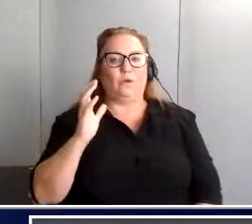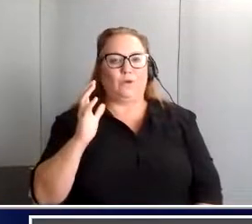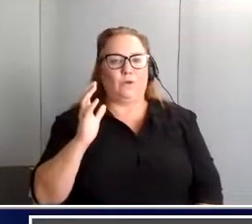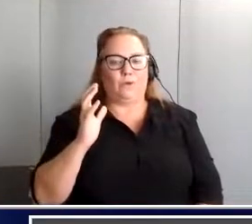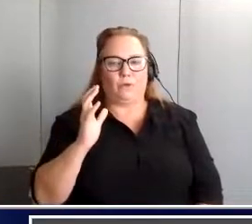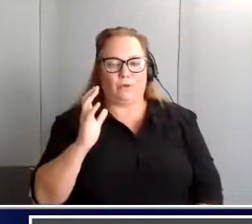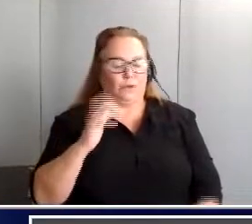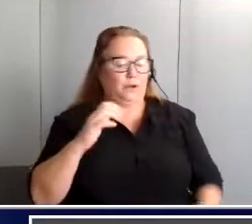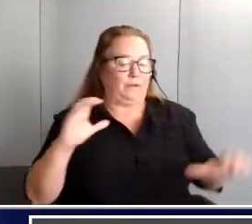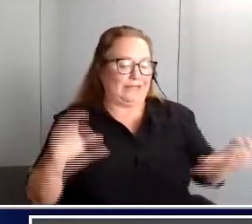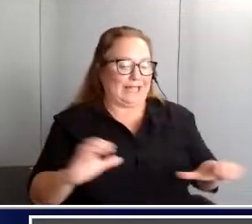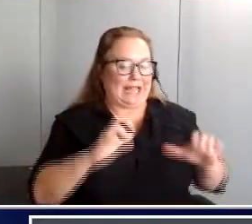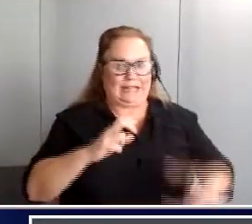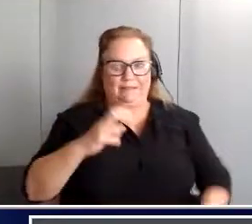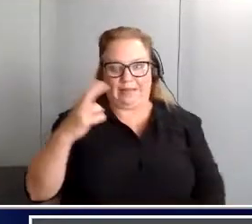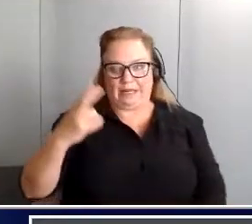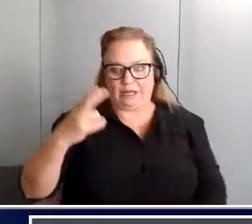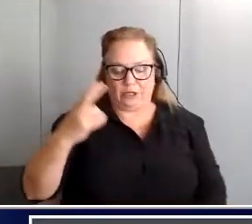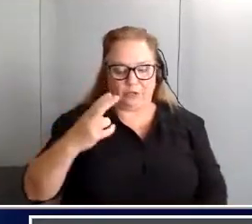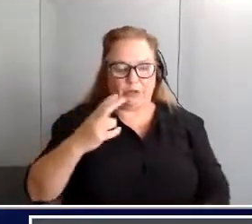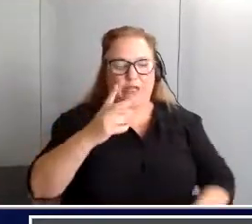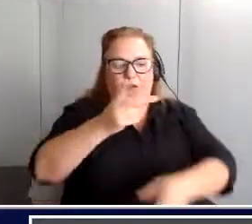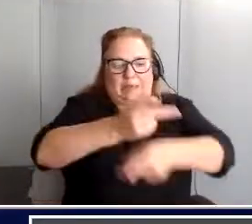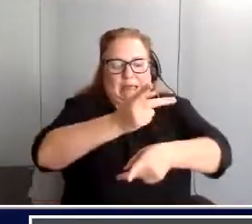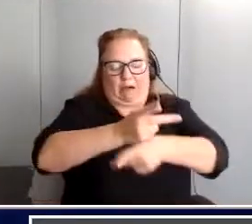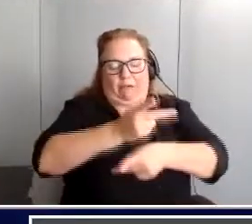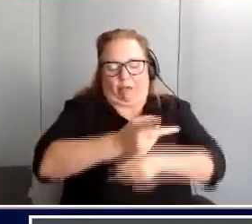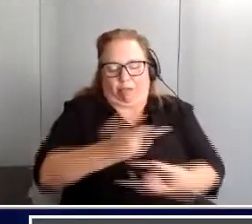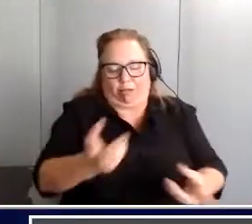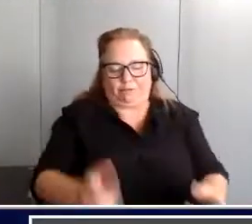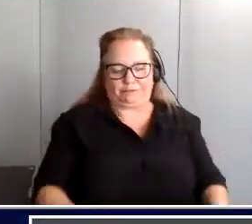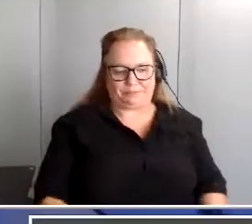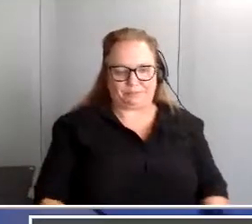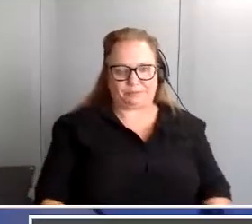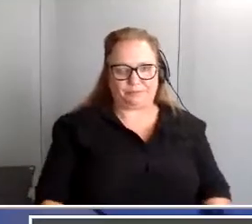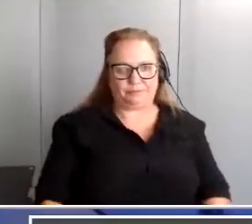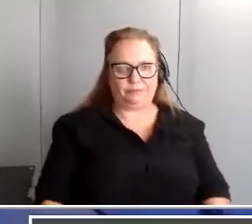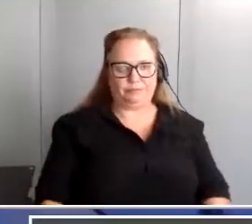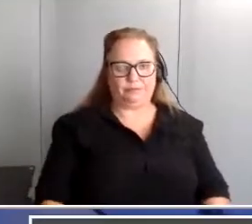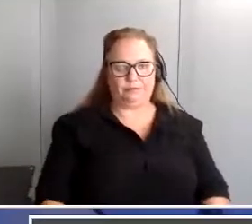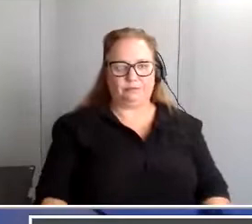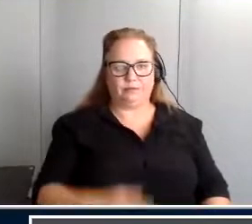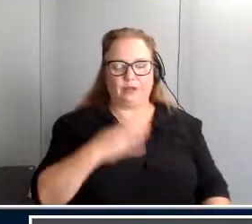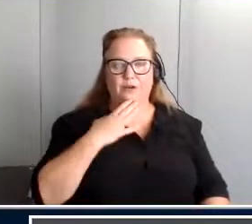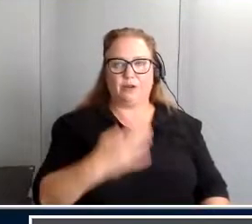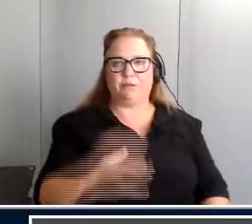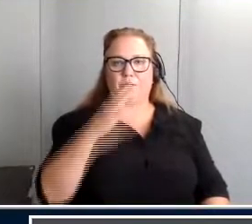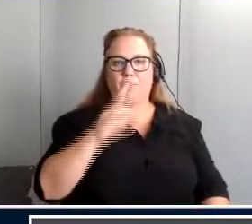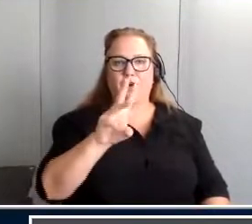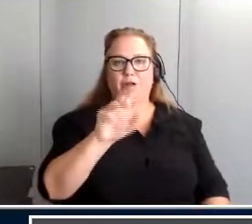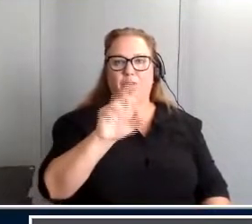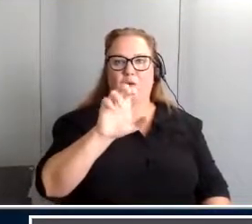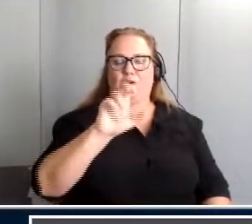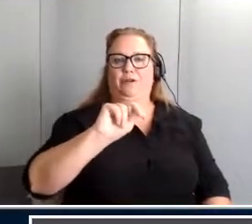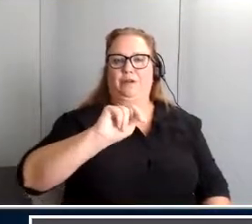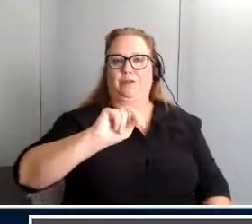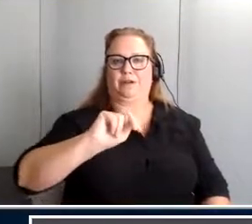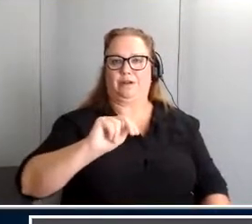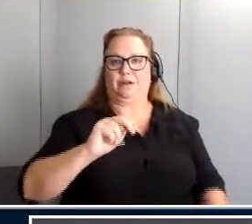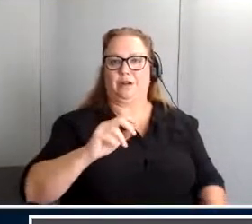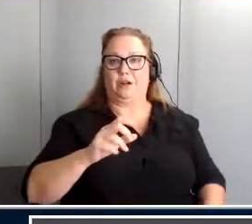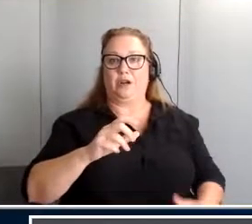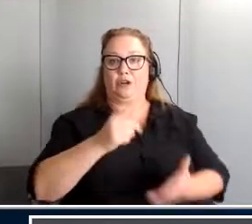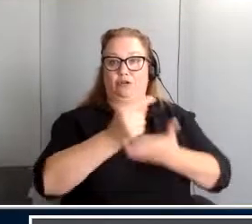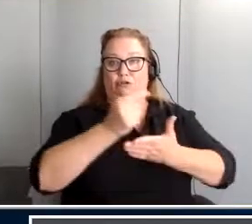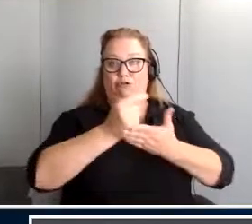active history, then you have to be more careful with your surveillance. Warren, good morning to you. Good morning. You're currently undergoing